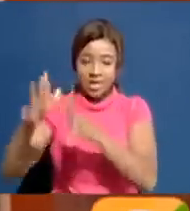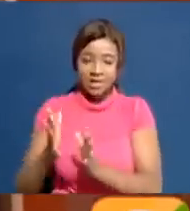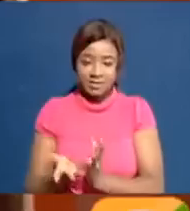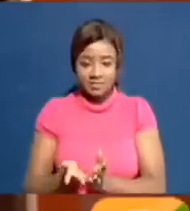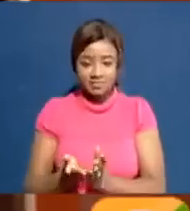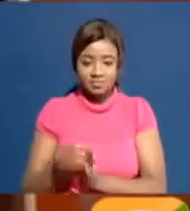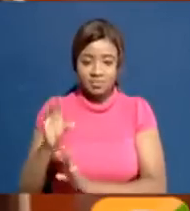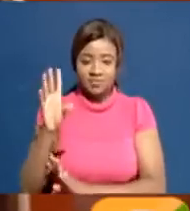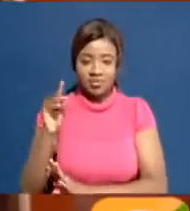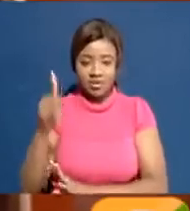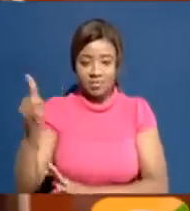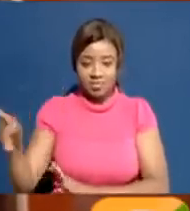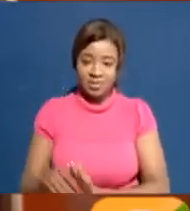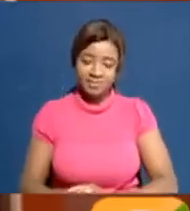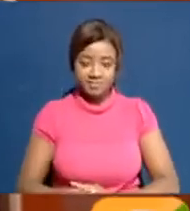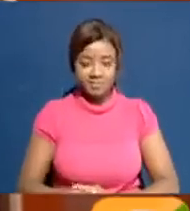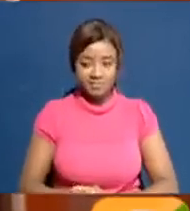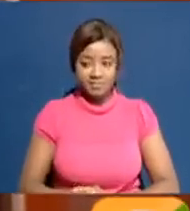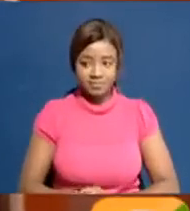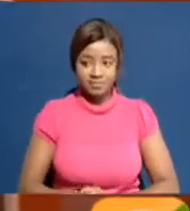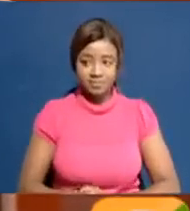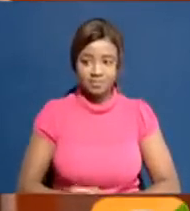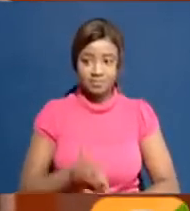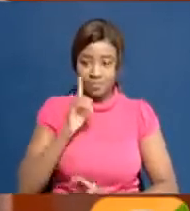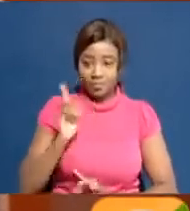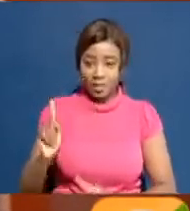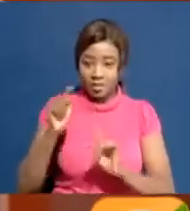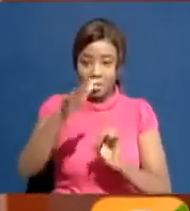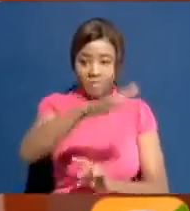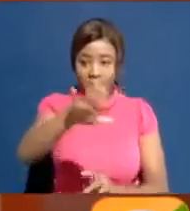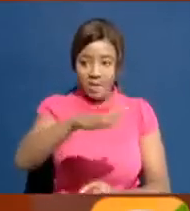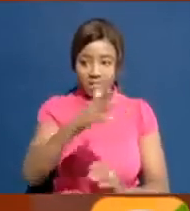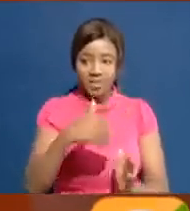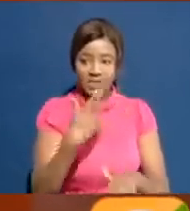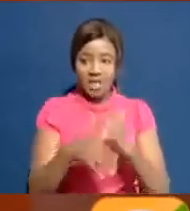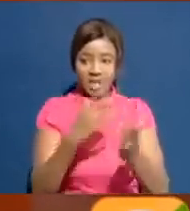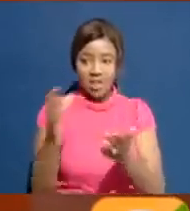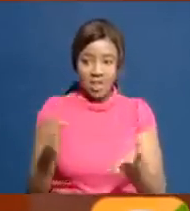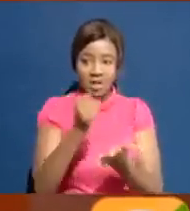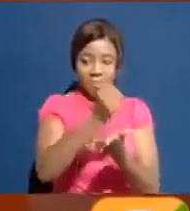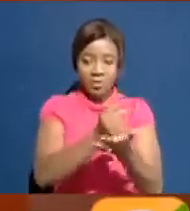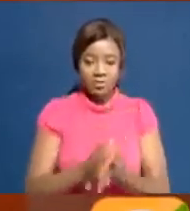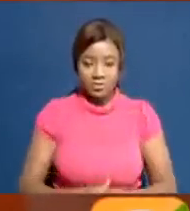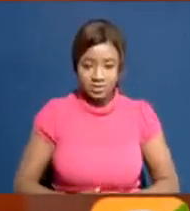administration. Haji will be vetted by a parliamentary committee before appointment. Martin Munene, Citizen TV.